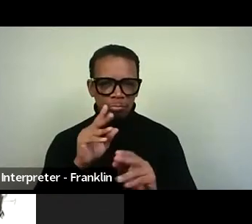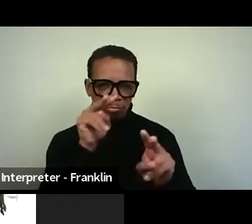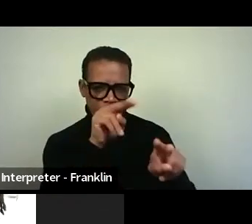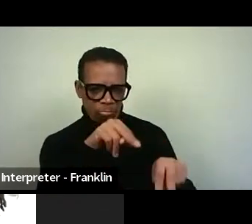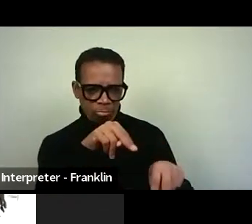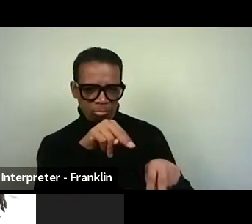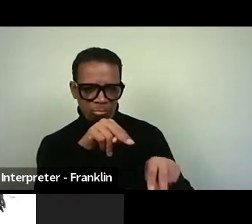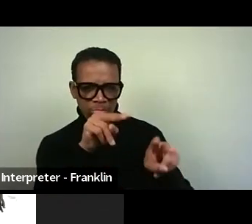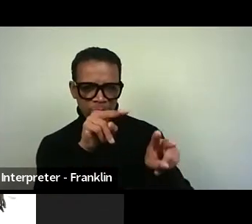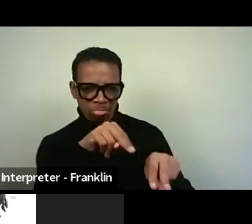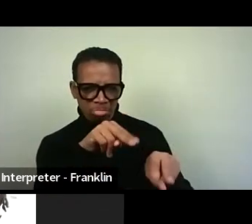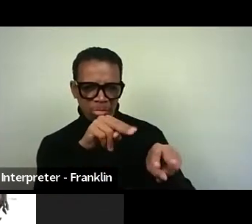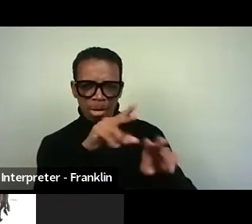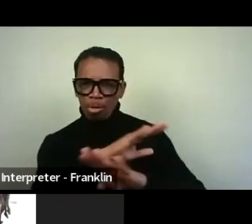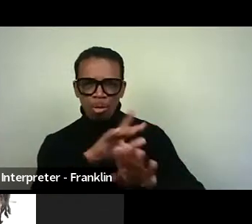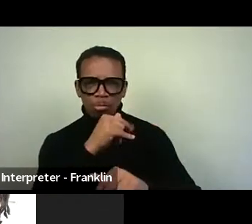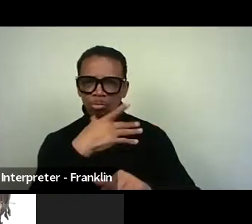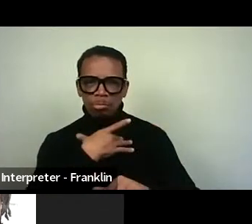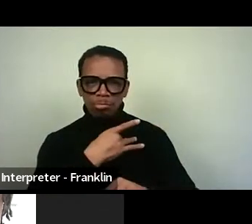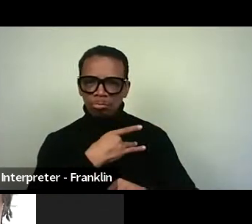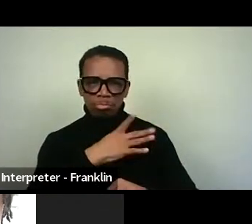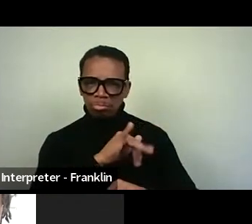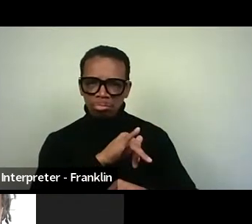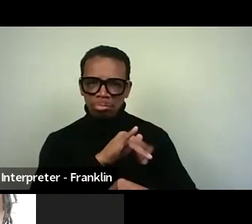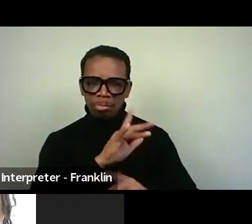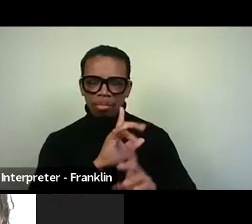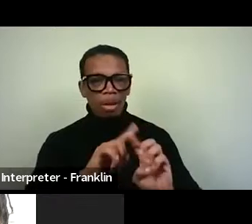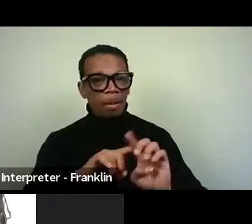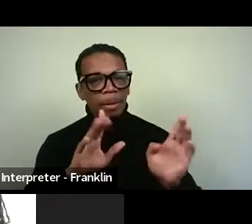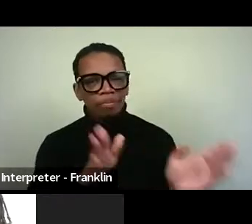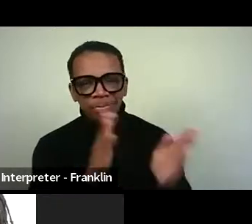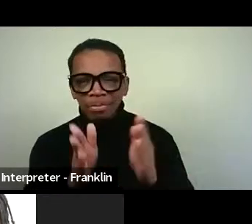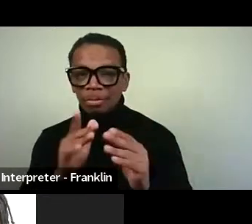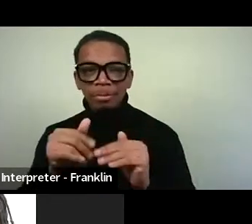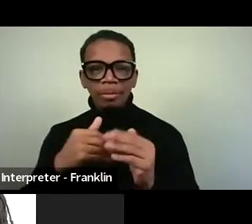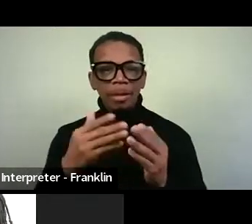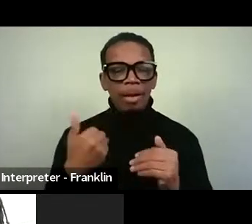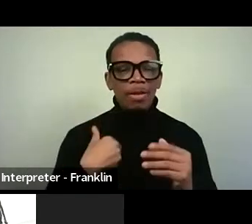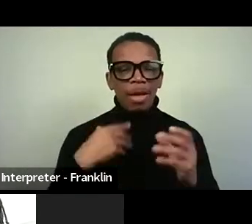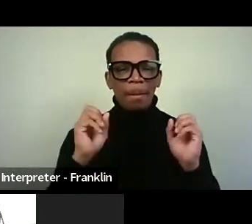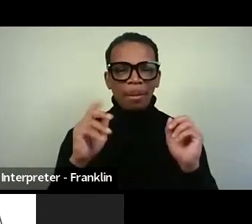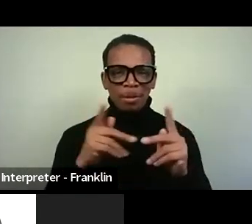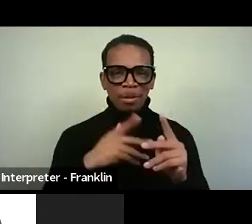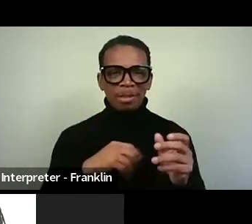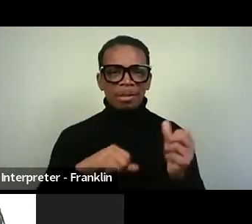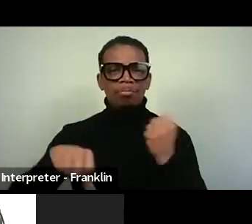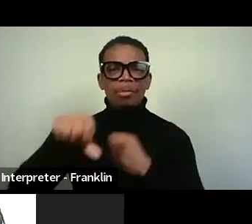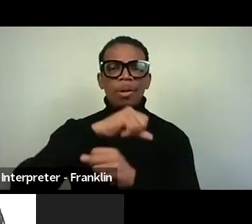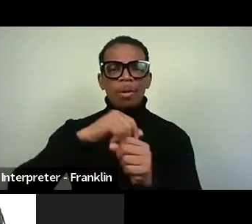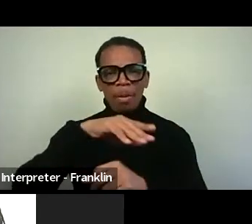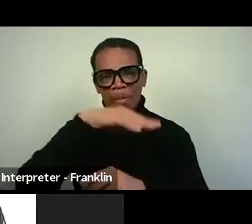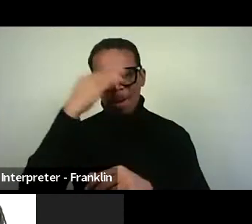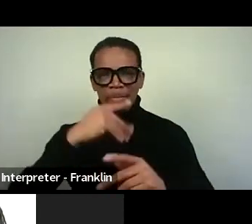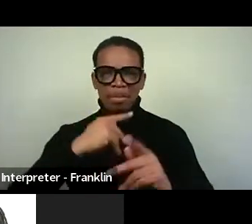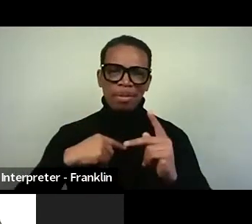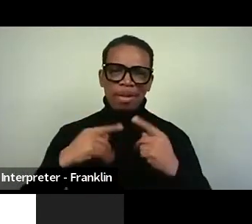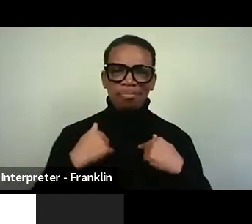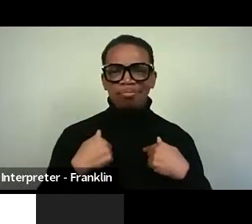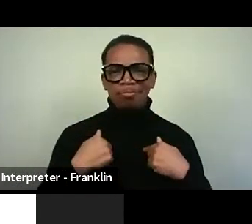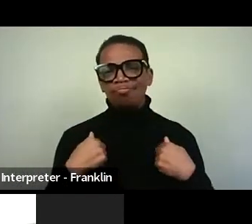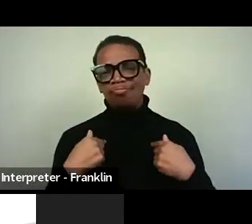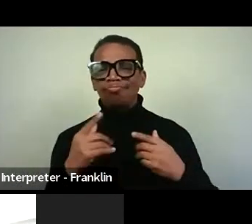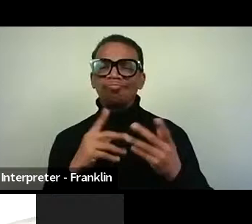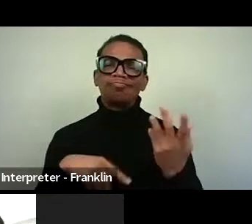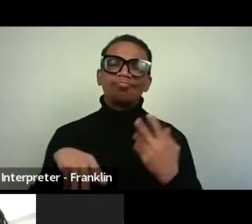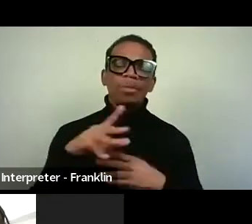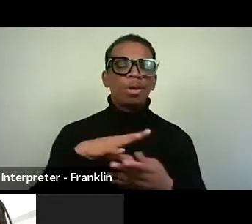can relate to that. And so having the opportunity to hang out with other Black folks like myself, other